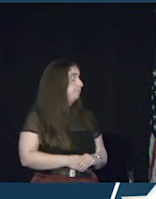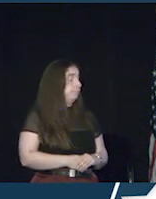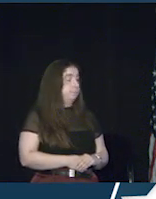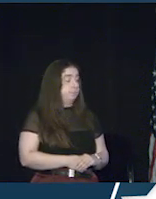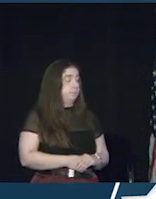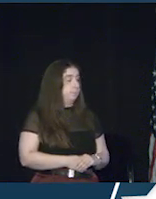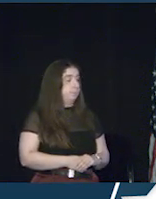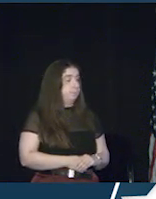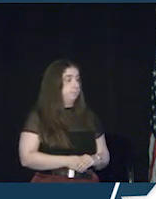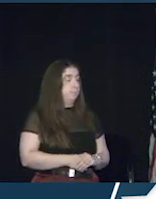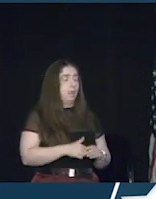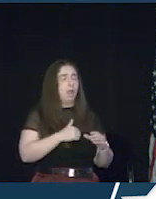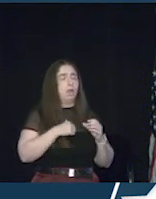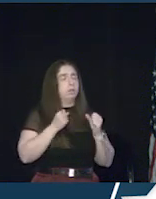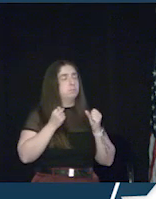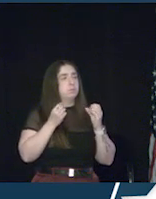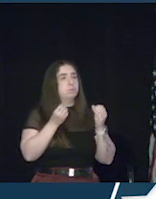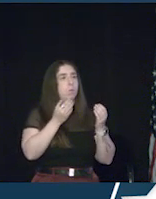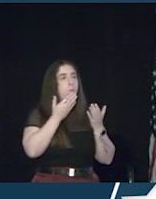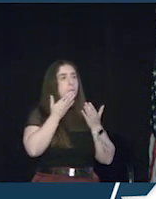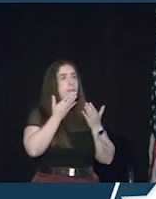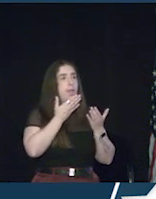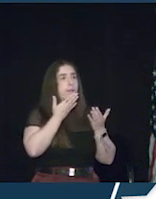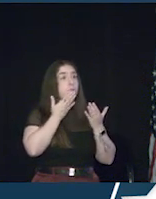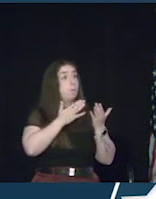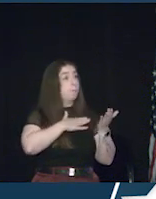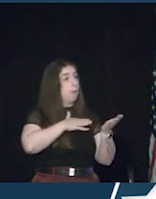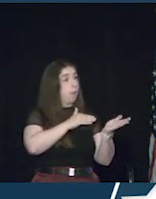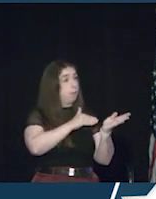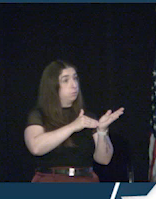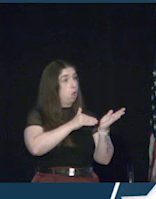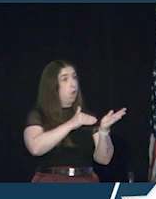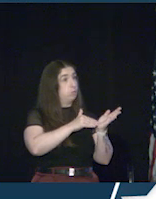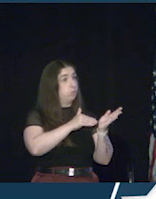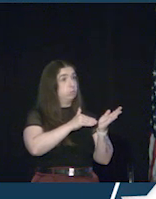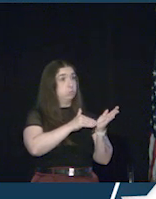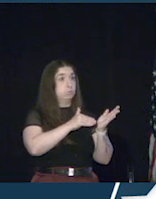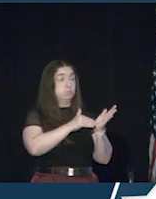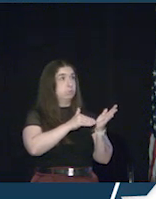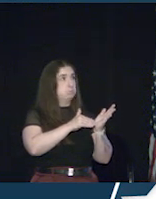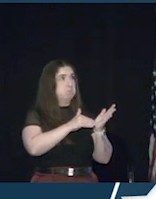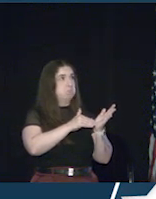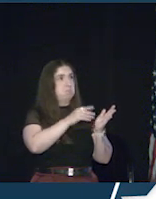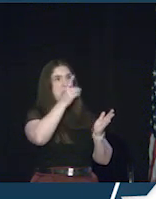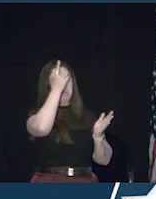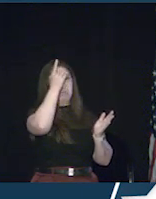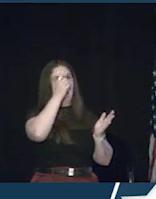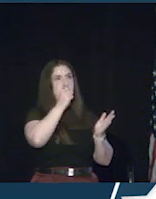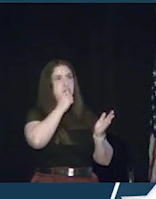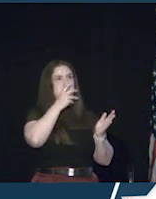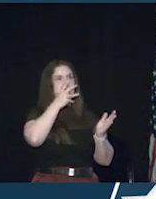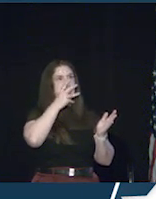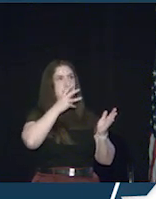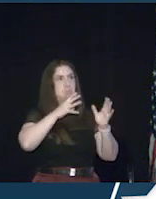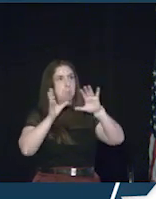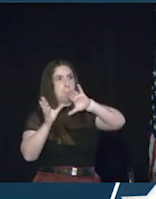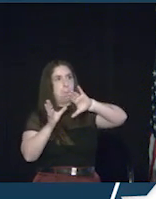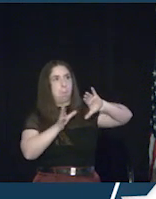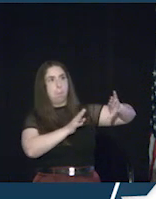I am so thankful that my doctor looked beyond my Down syndrome